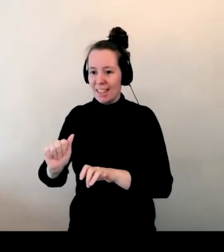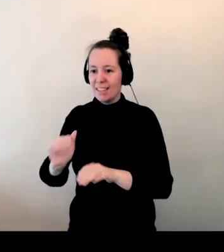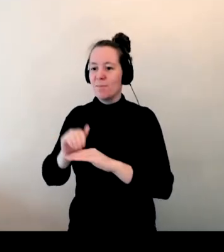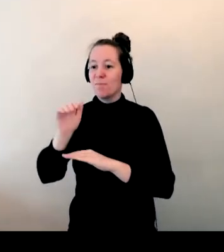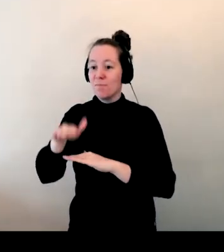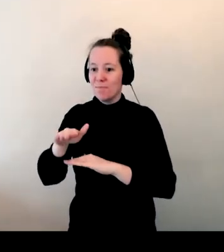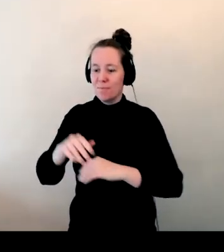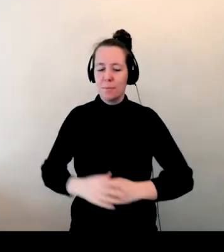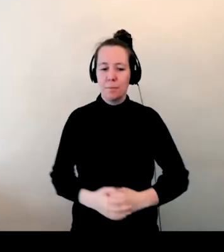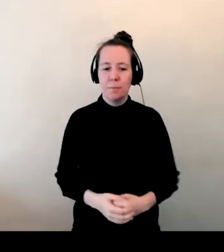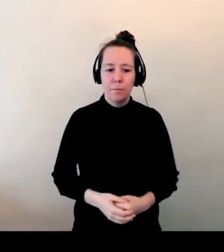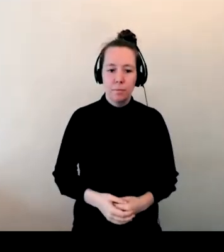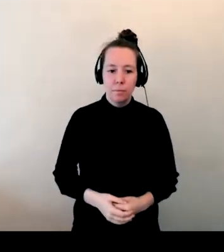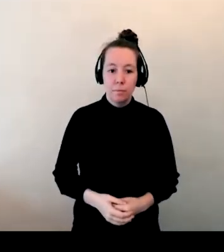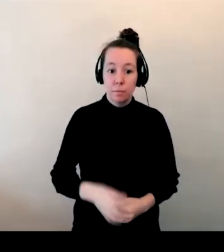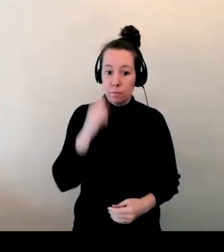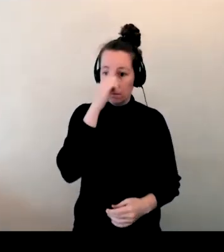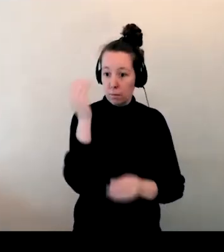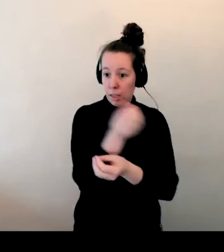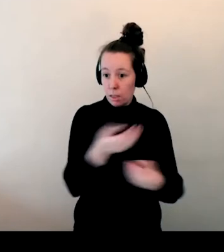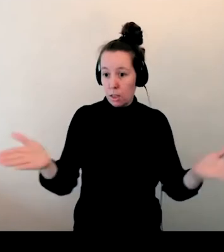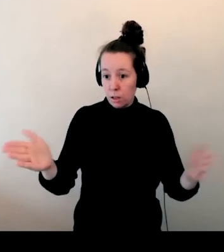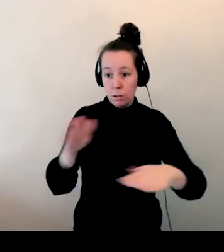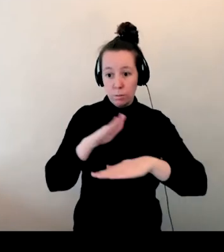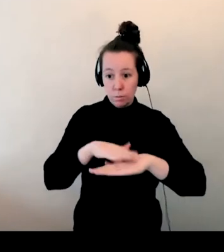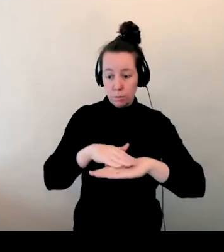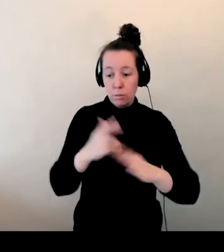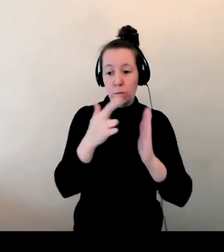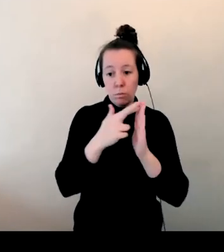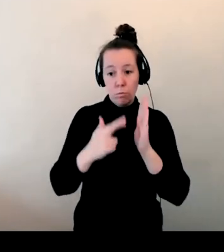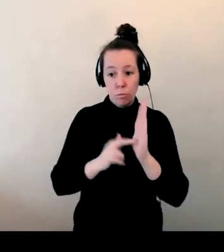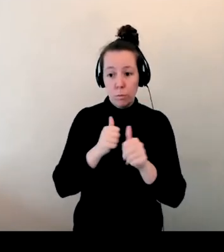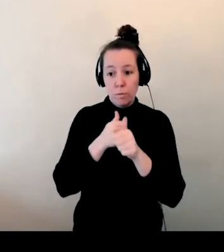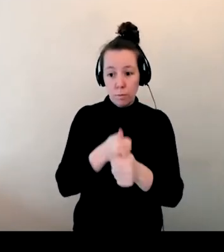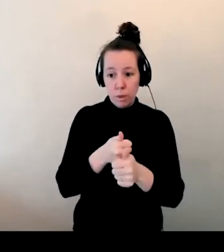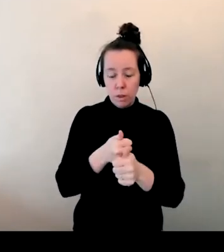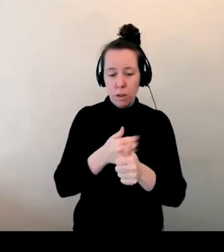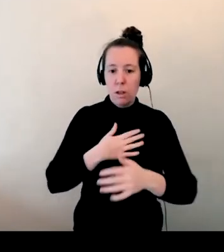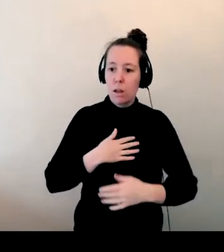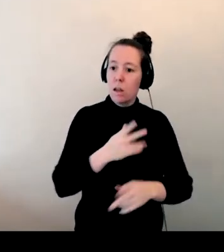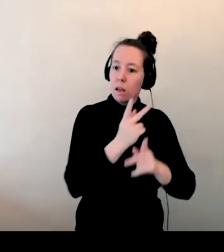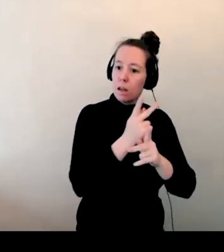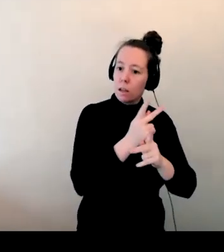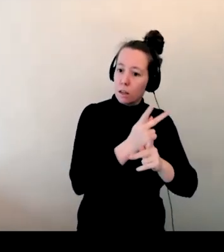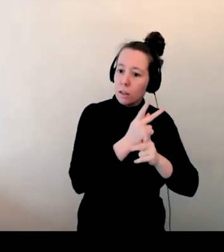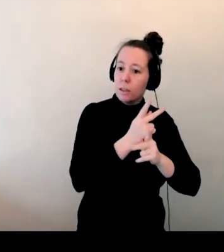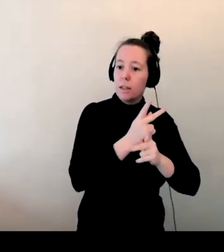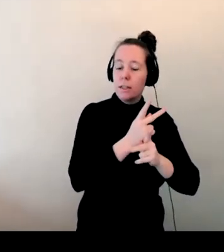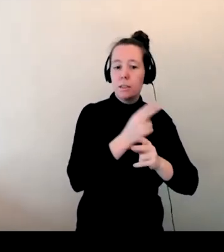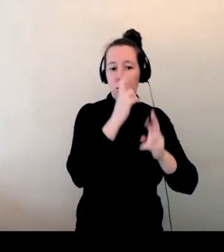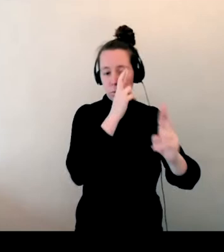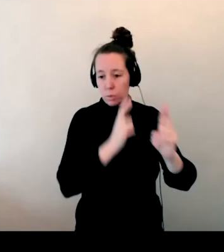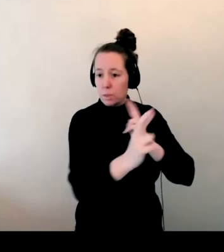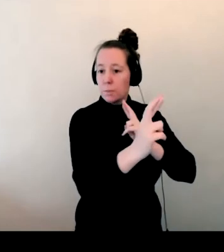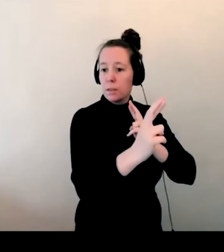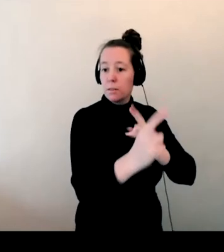remind attendees of the code of conduct, the do's and don'ts. Please do be kind, be inclusive, be respectful of